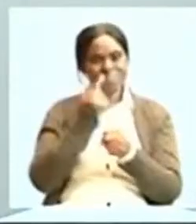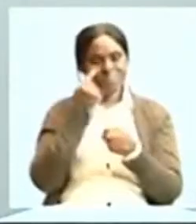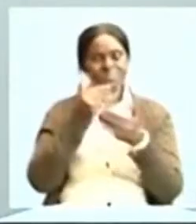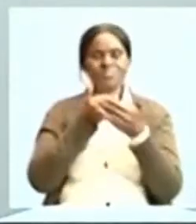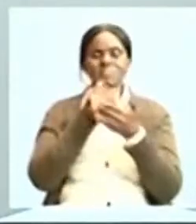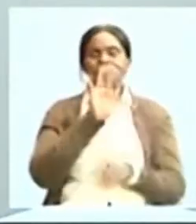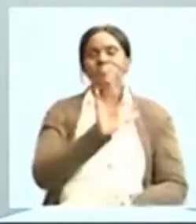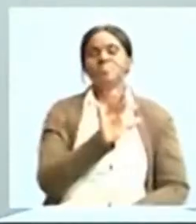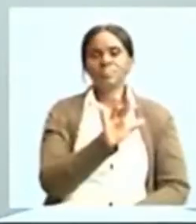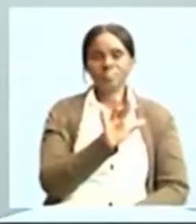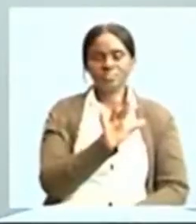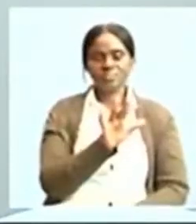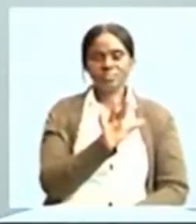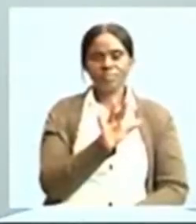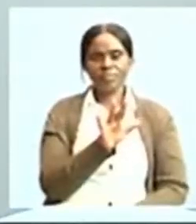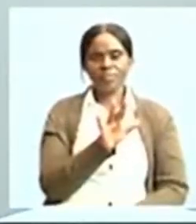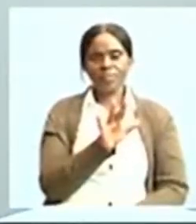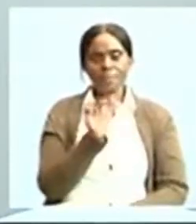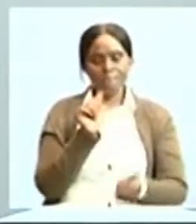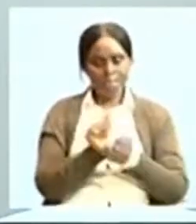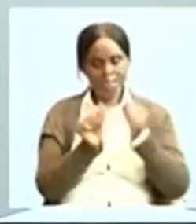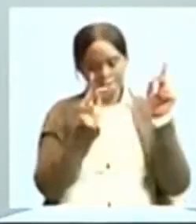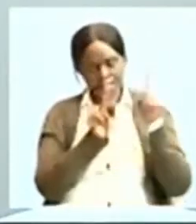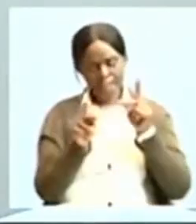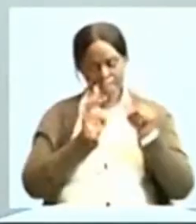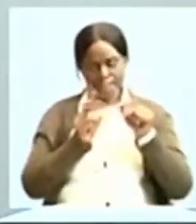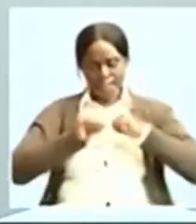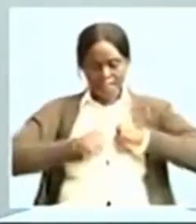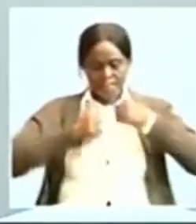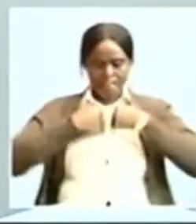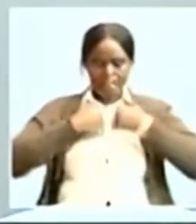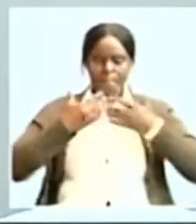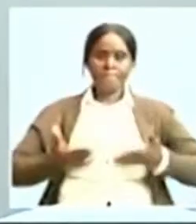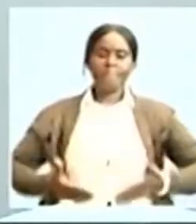there. So in terms of performance, we